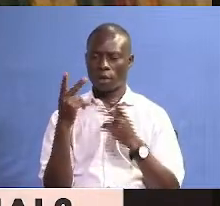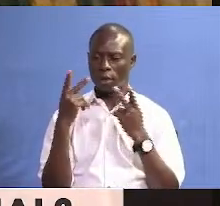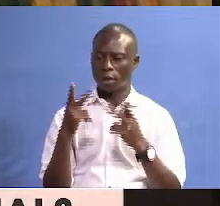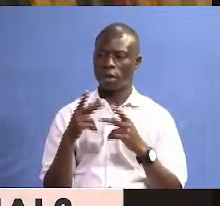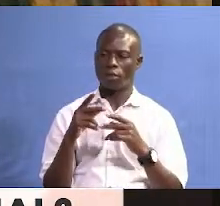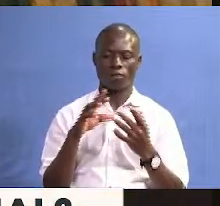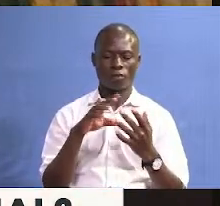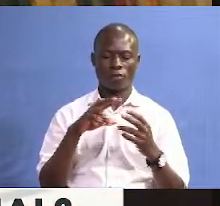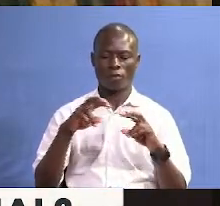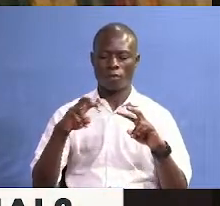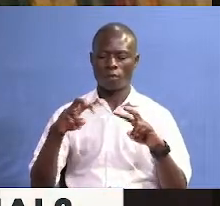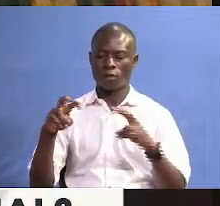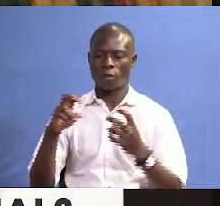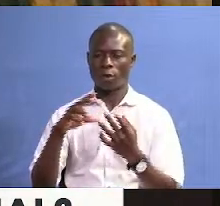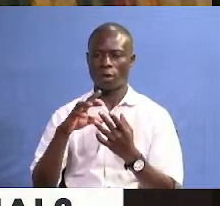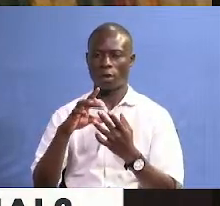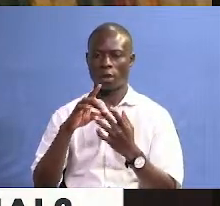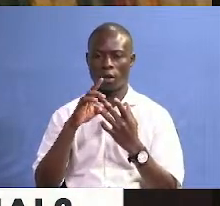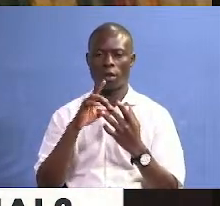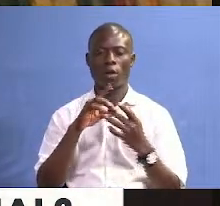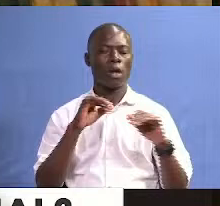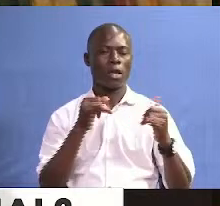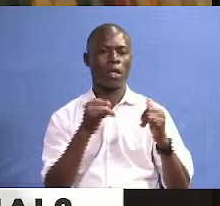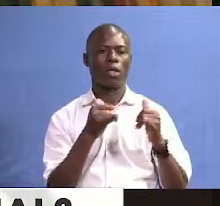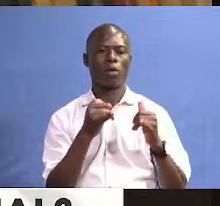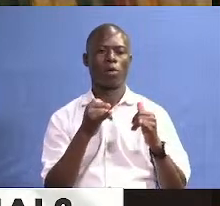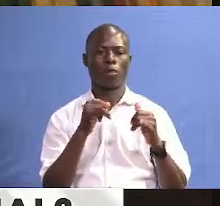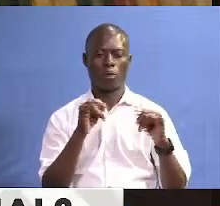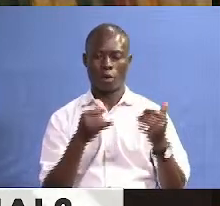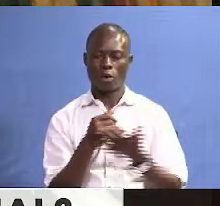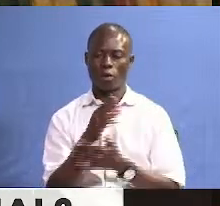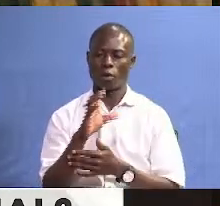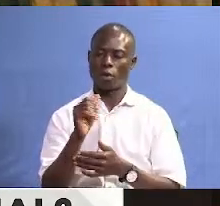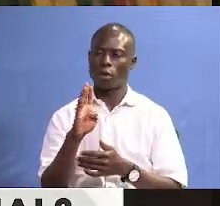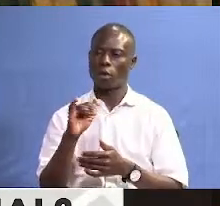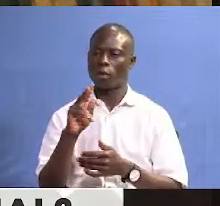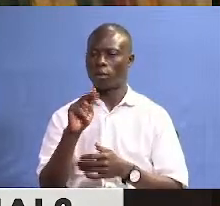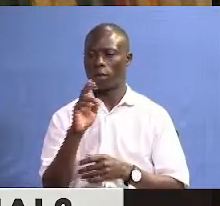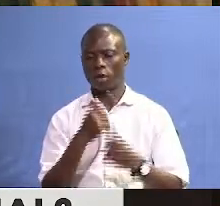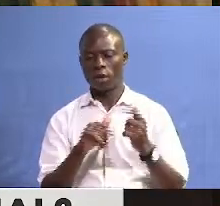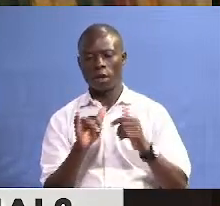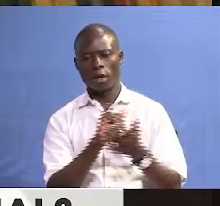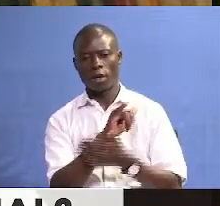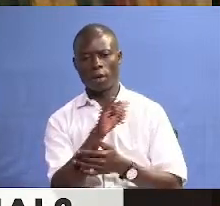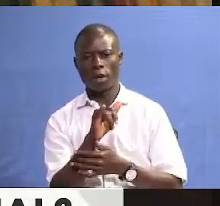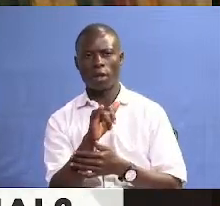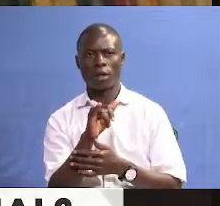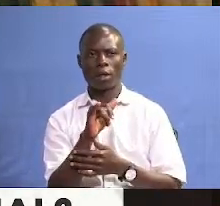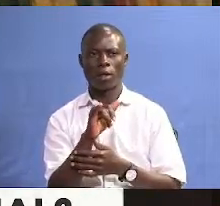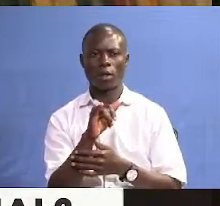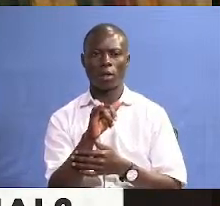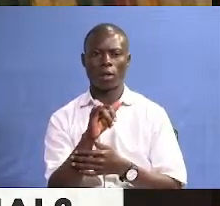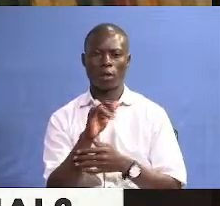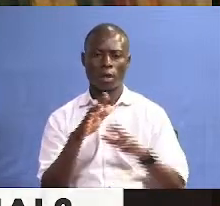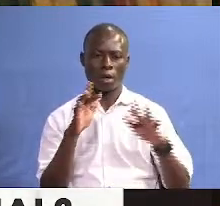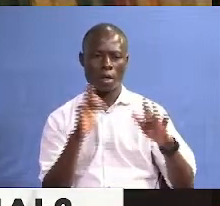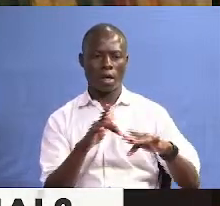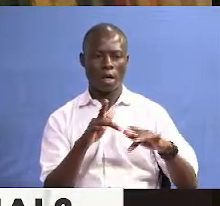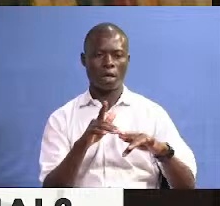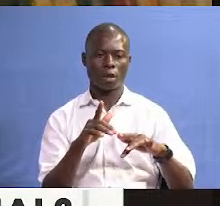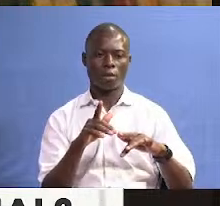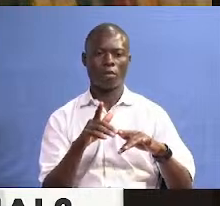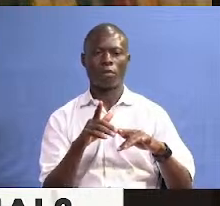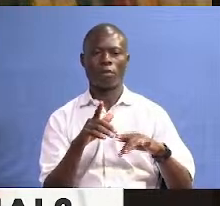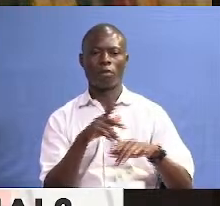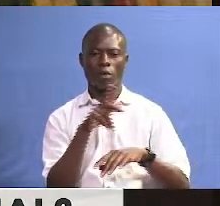cabinet secretaries. Of course, based on his statement, he indicated that the current principal